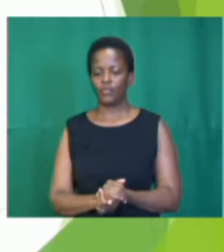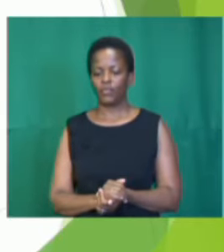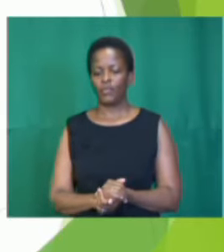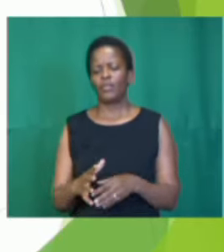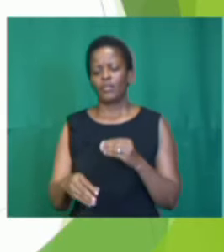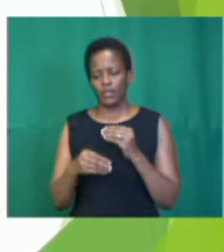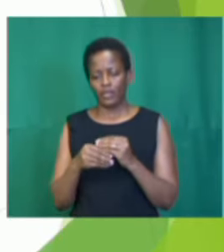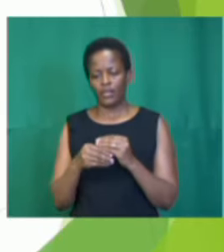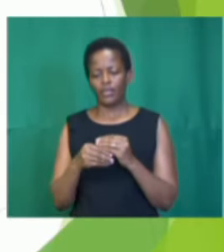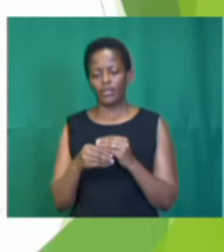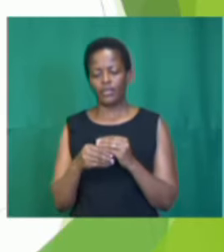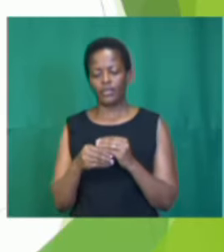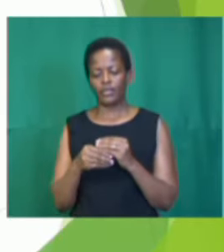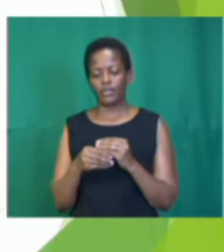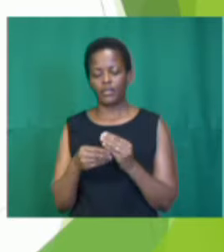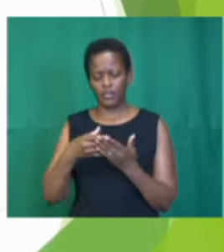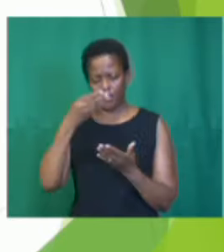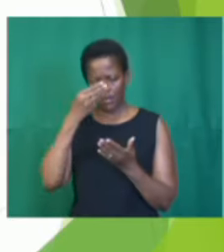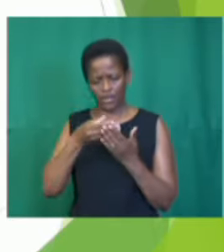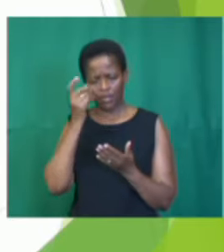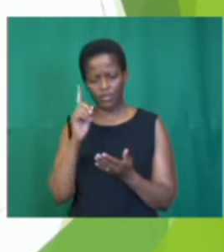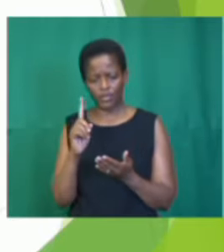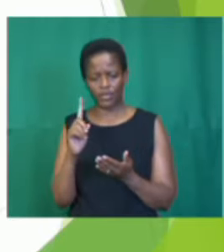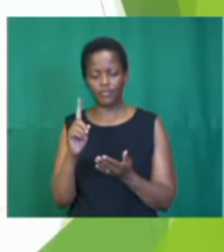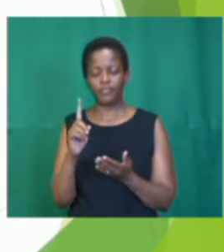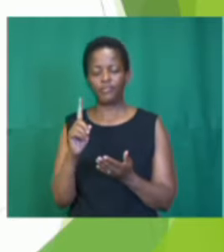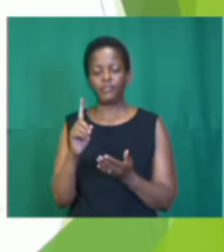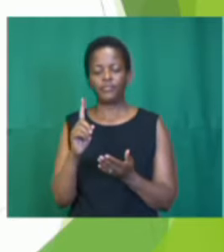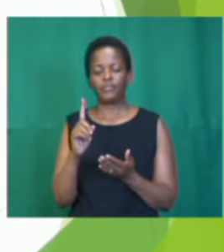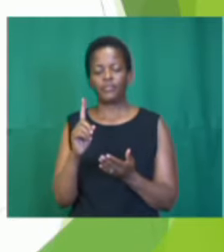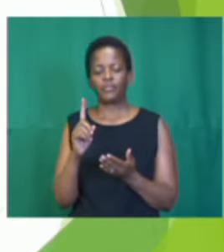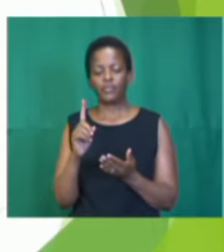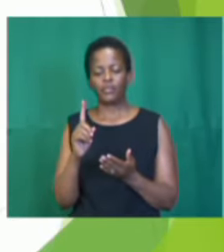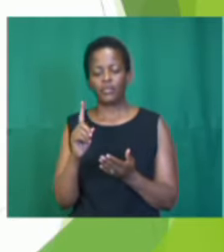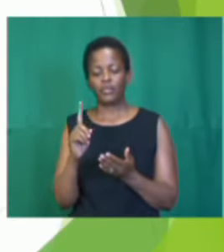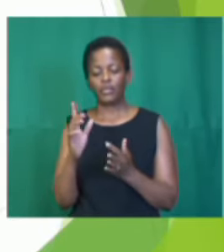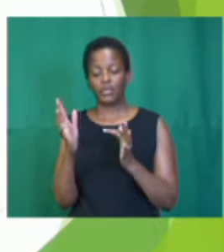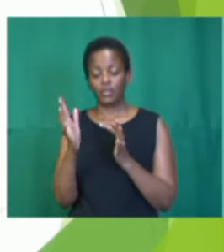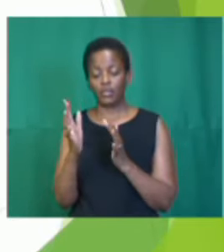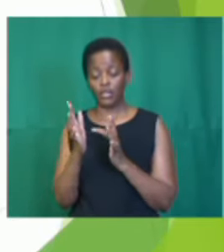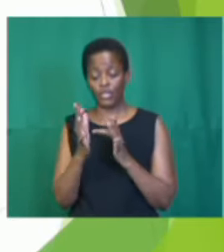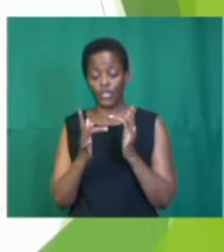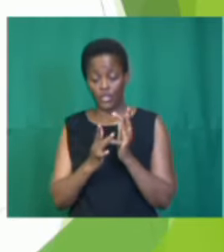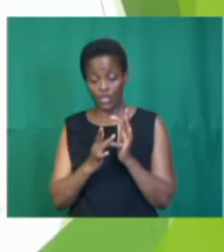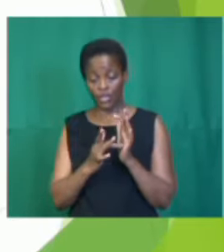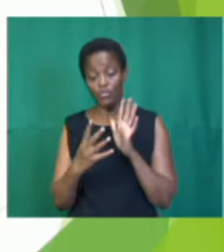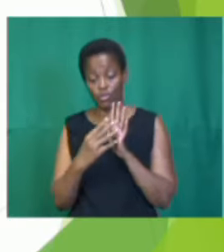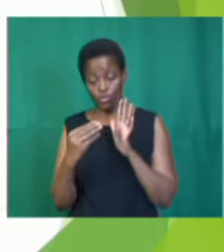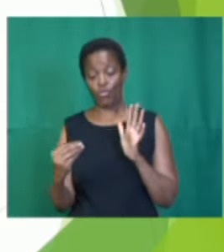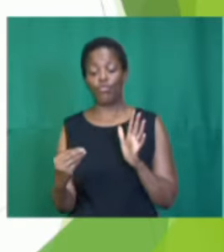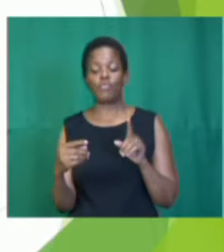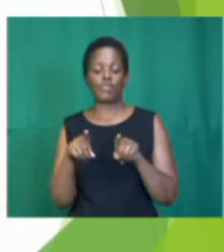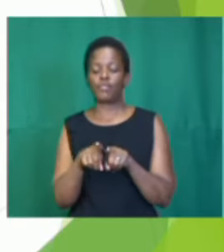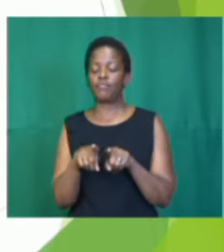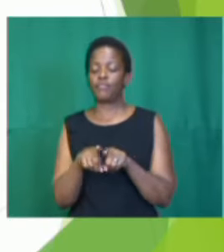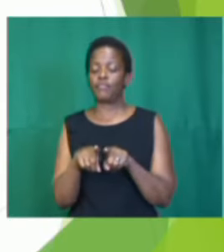that we learn from the character of Jesus Christ that we must also be like him. That